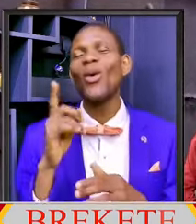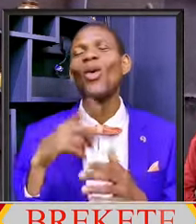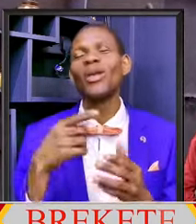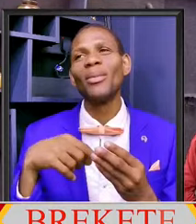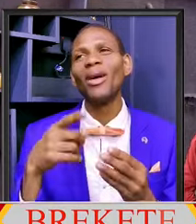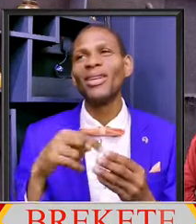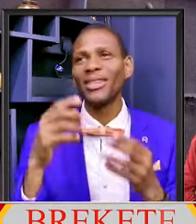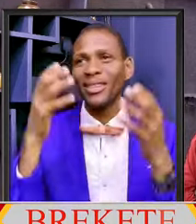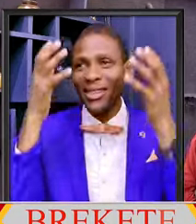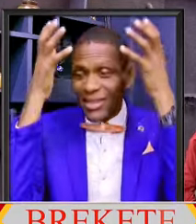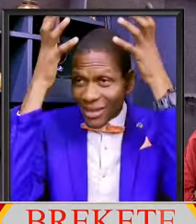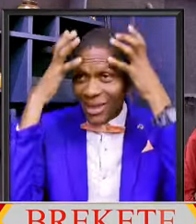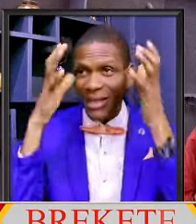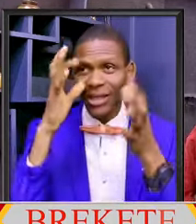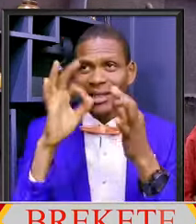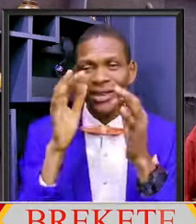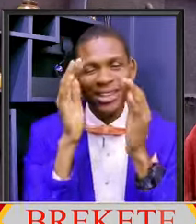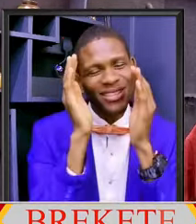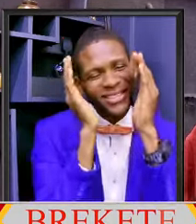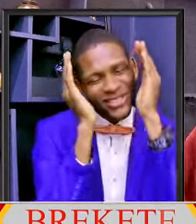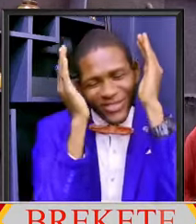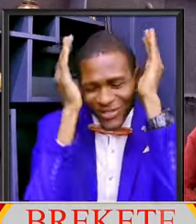Okay, what of when I do like this?